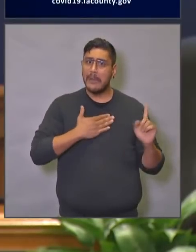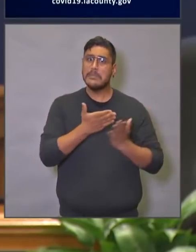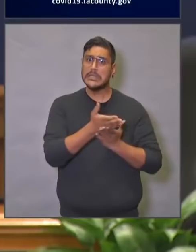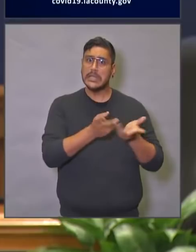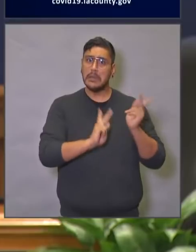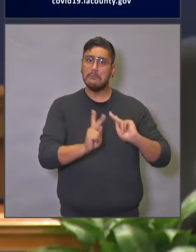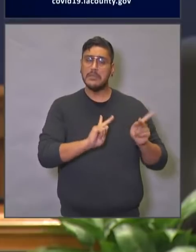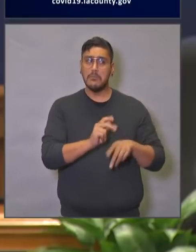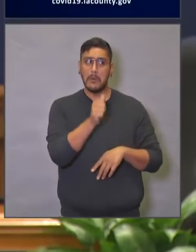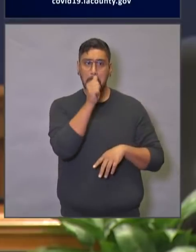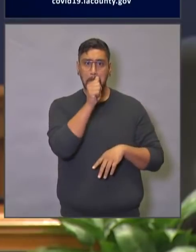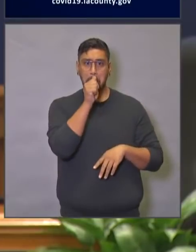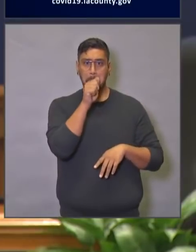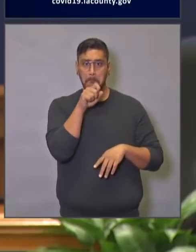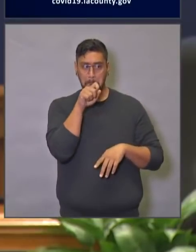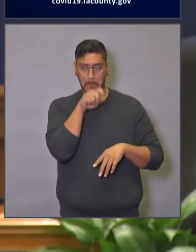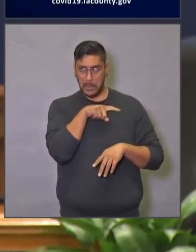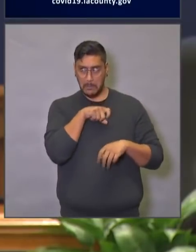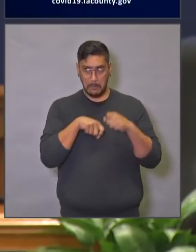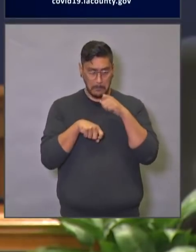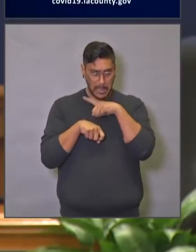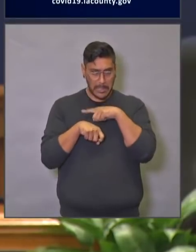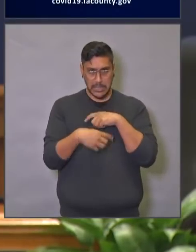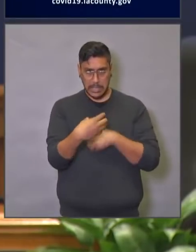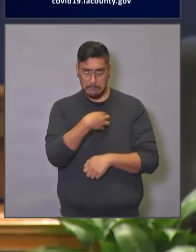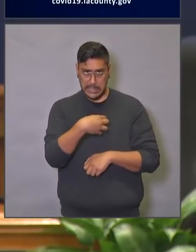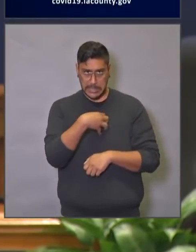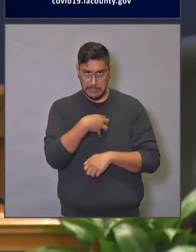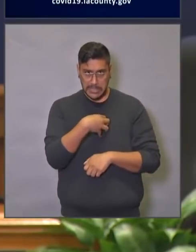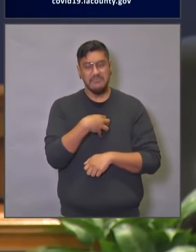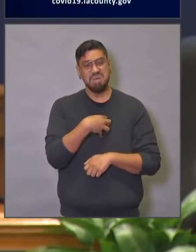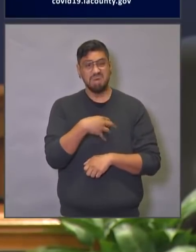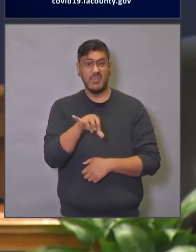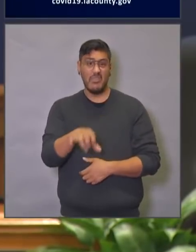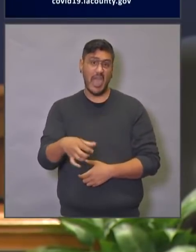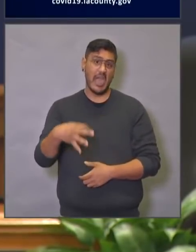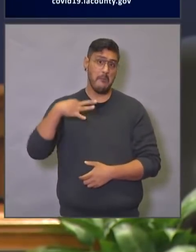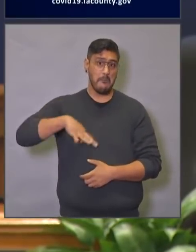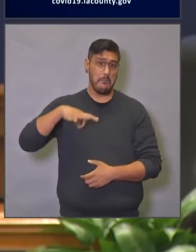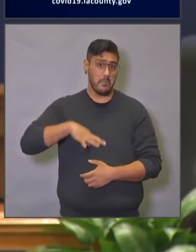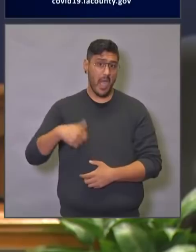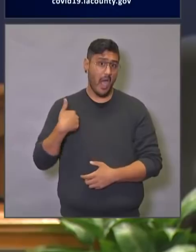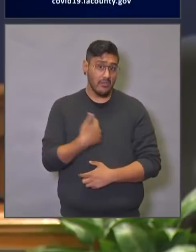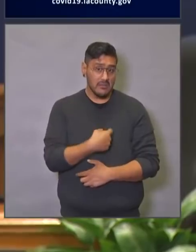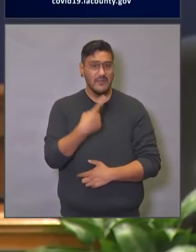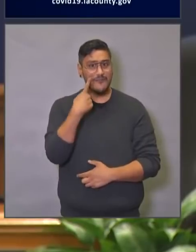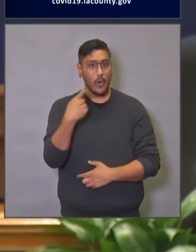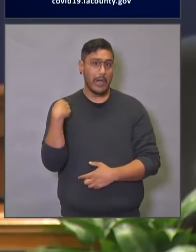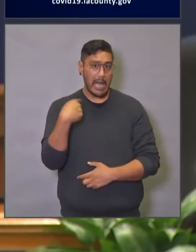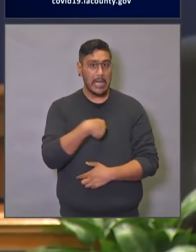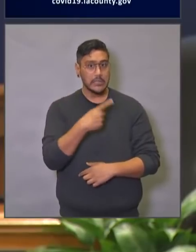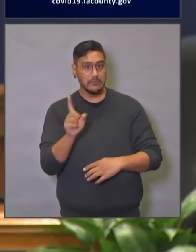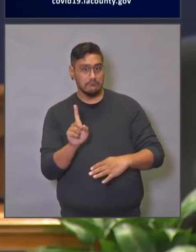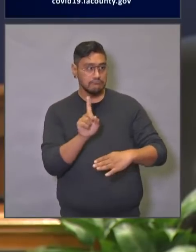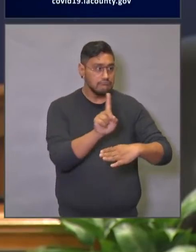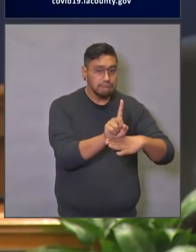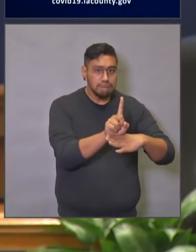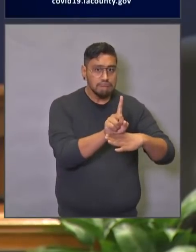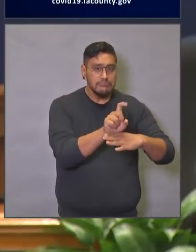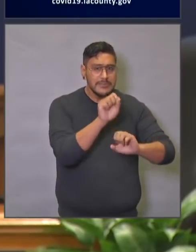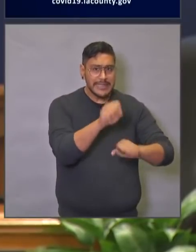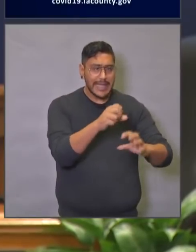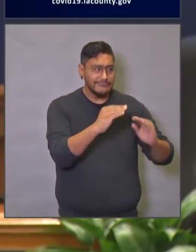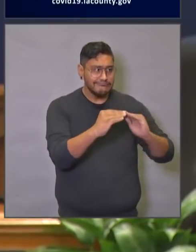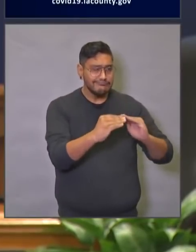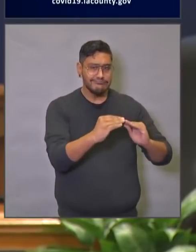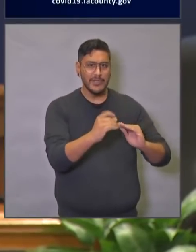are making complaints. And that's really what's very helpful for us to kind of really get our hands around this very deadly disease.